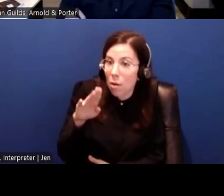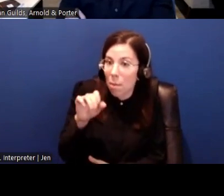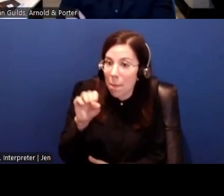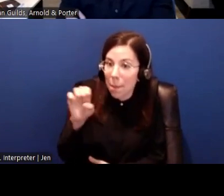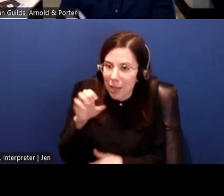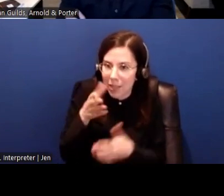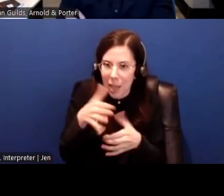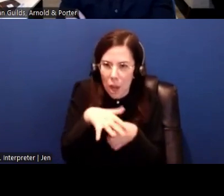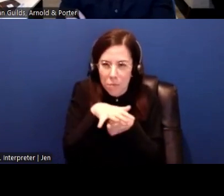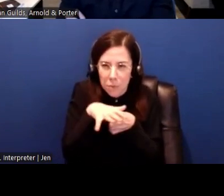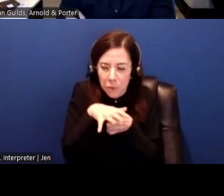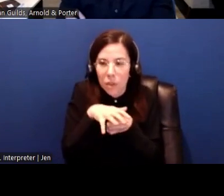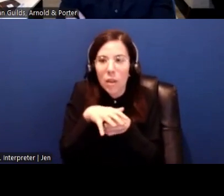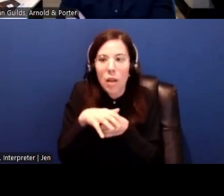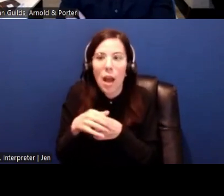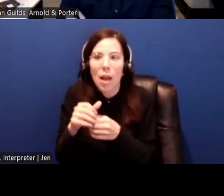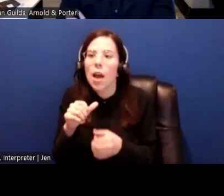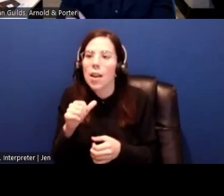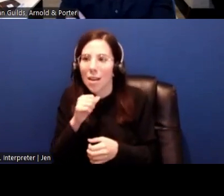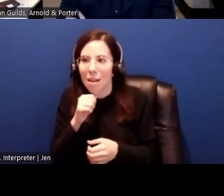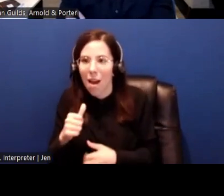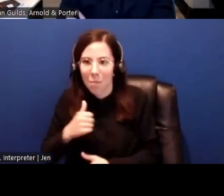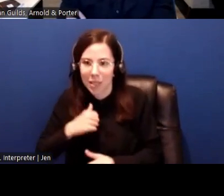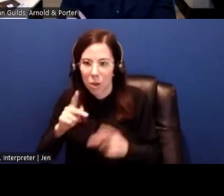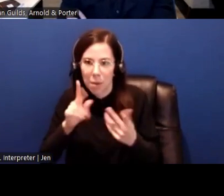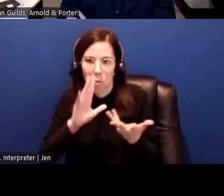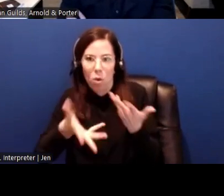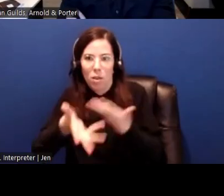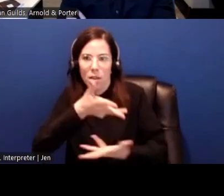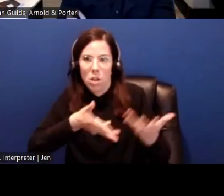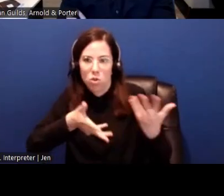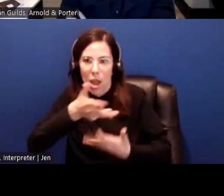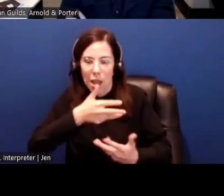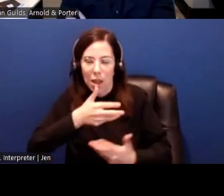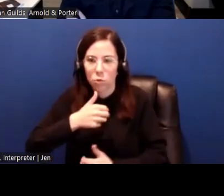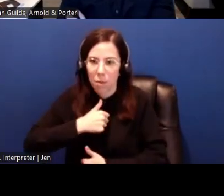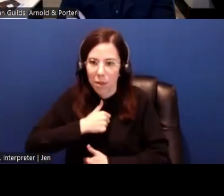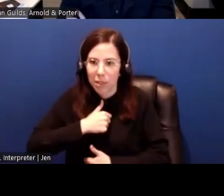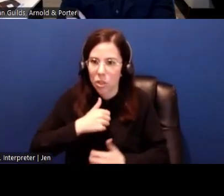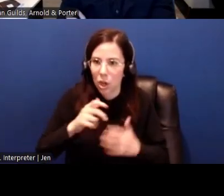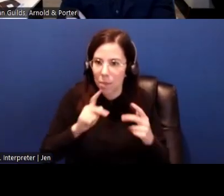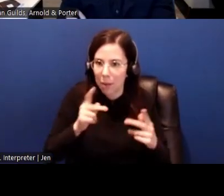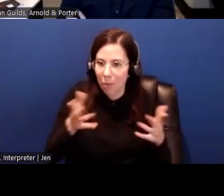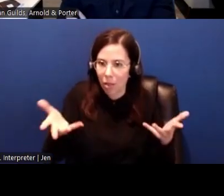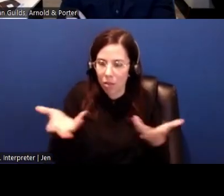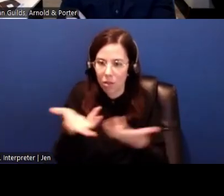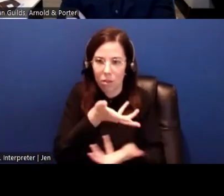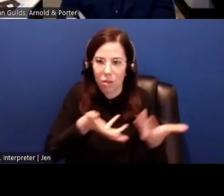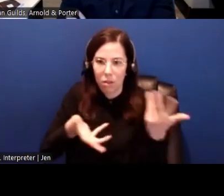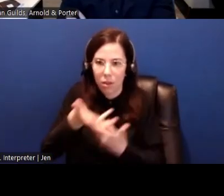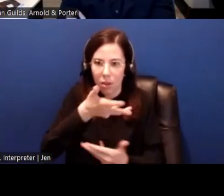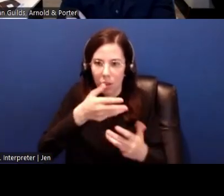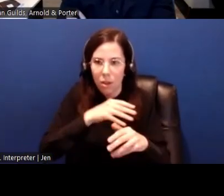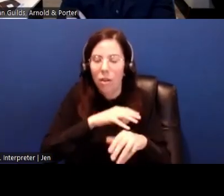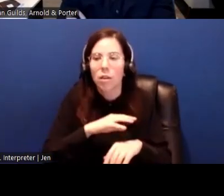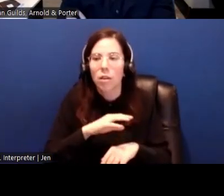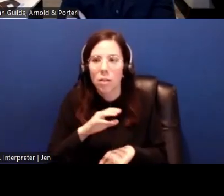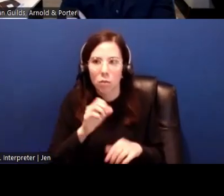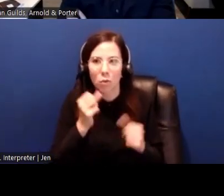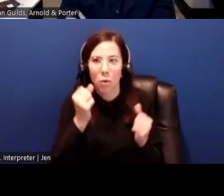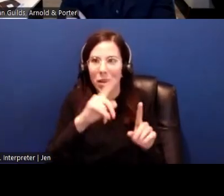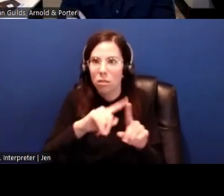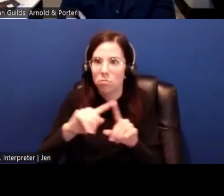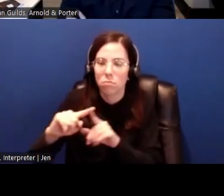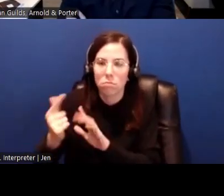for civilians to interface and interact with their military counterparts on a variety of criminal